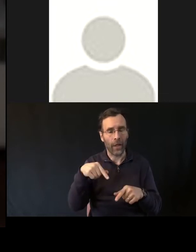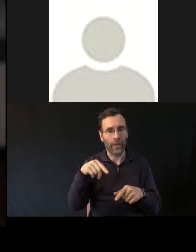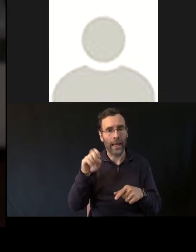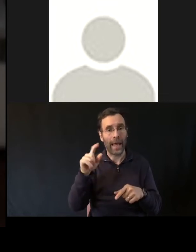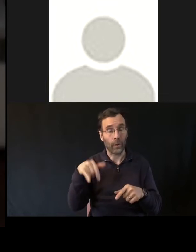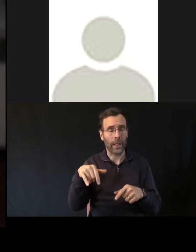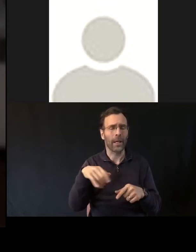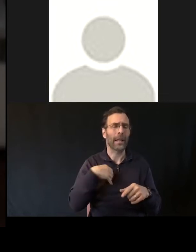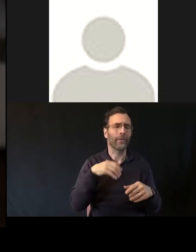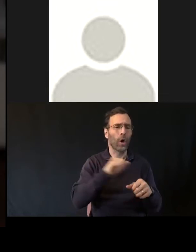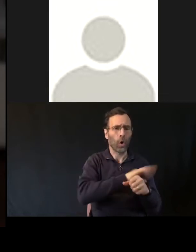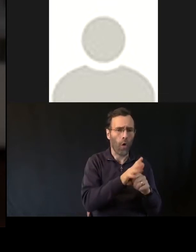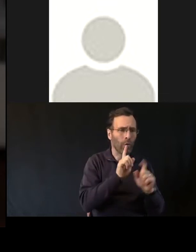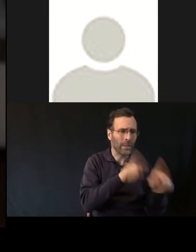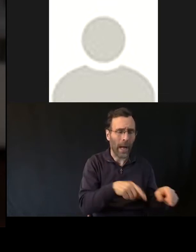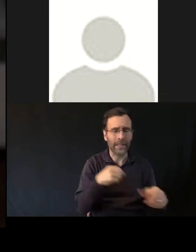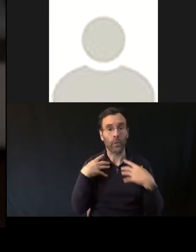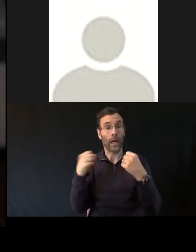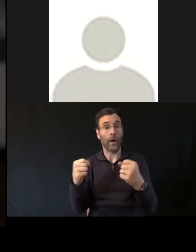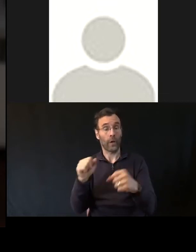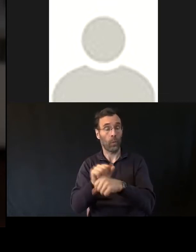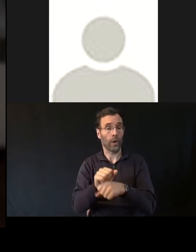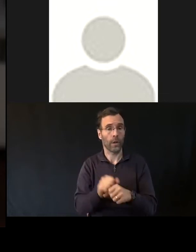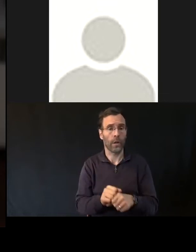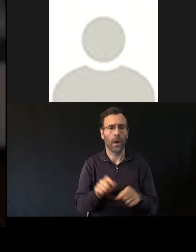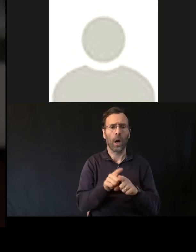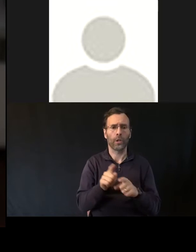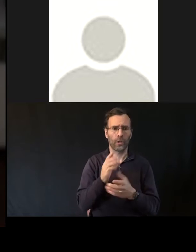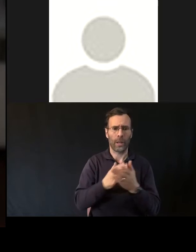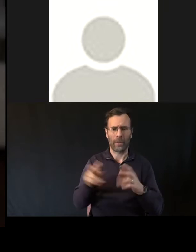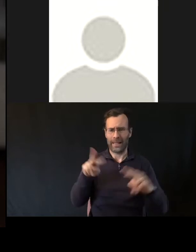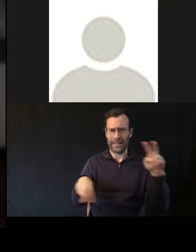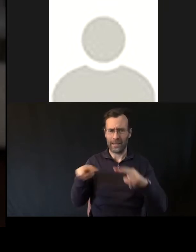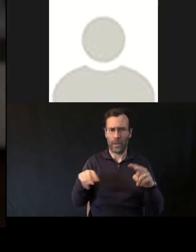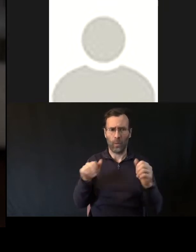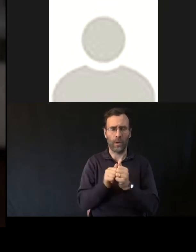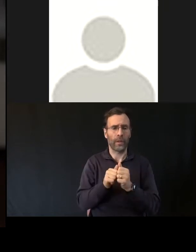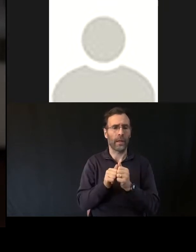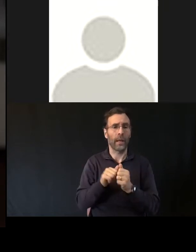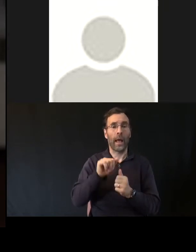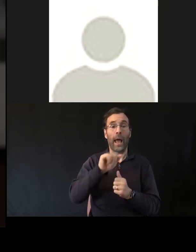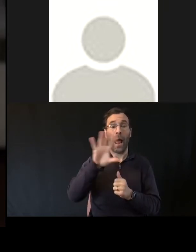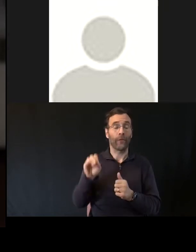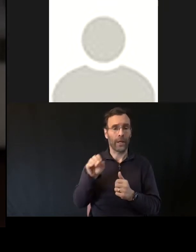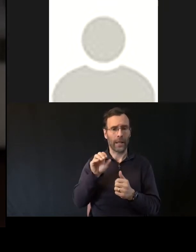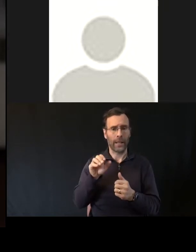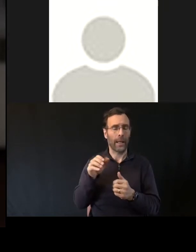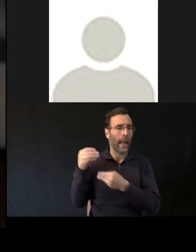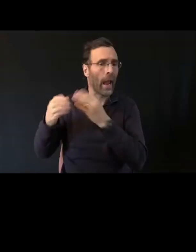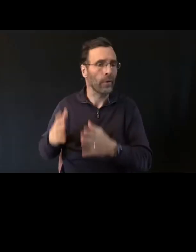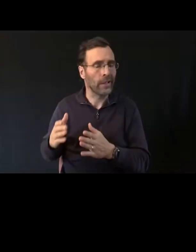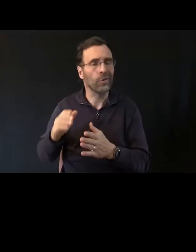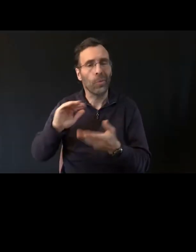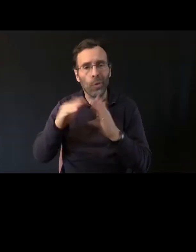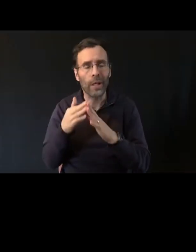recovery work, and also looking at some of the assessment that we did with the African heritage community and integrating